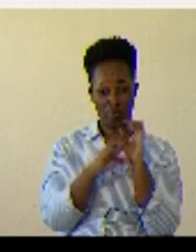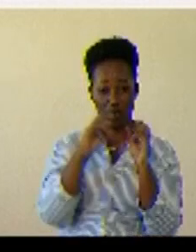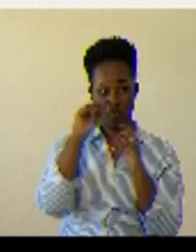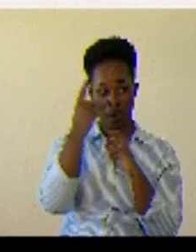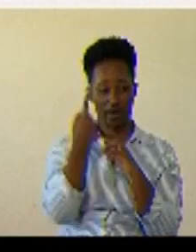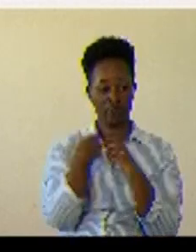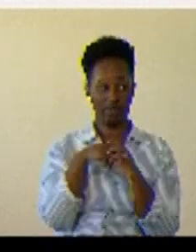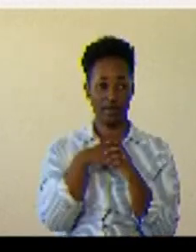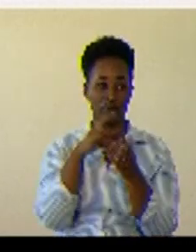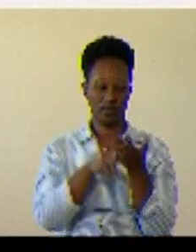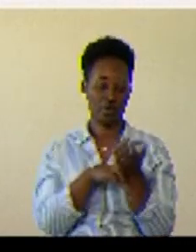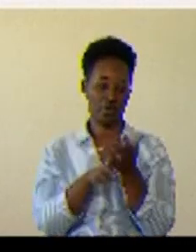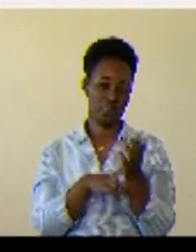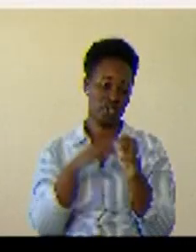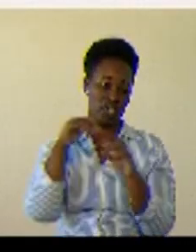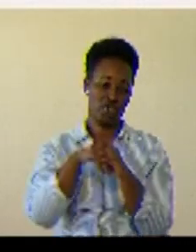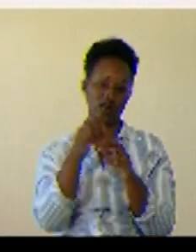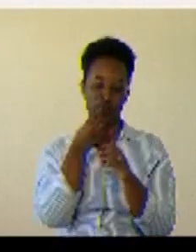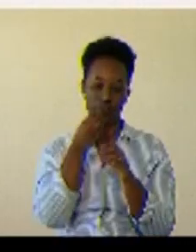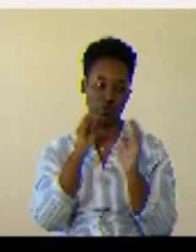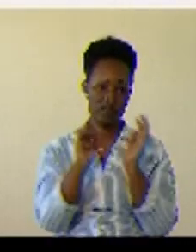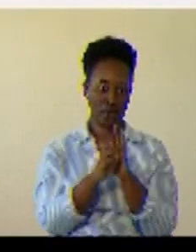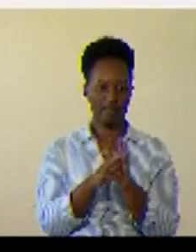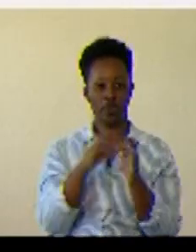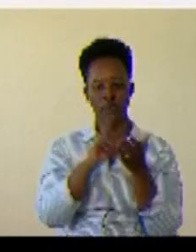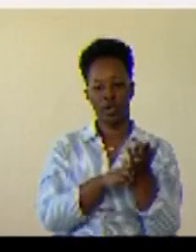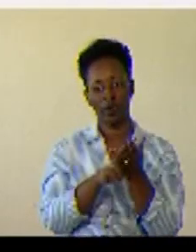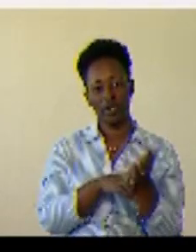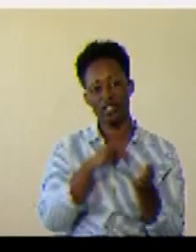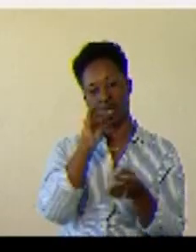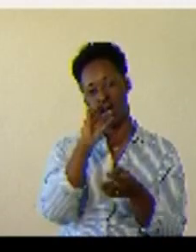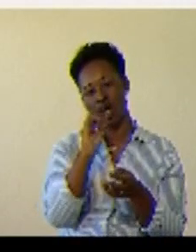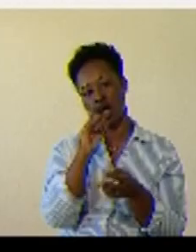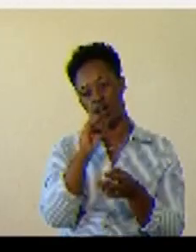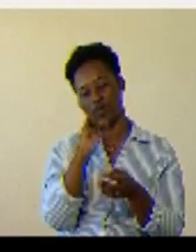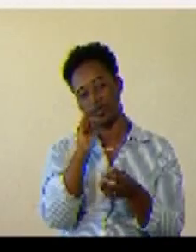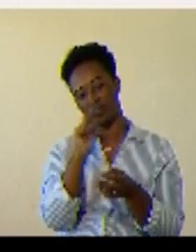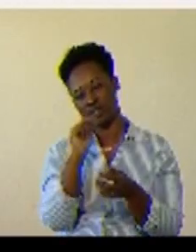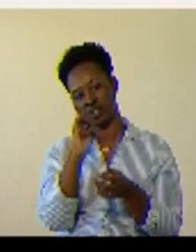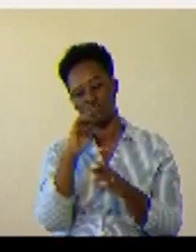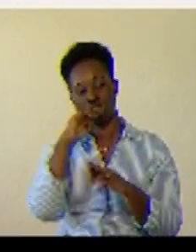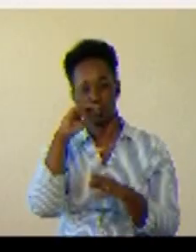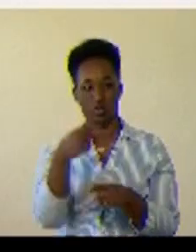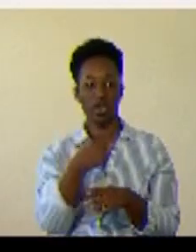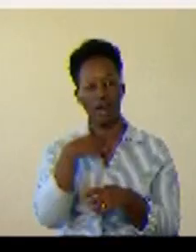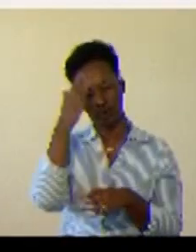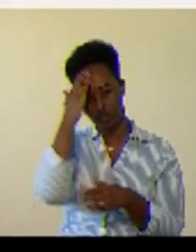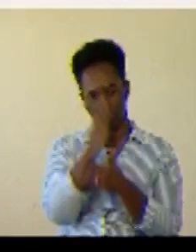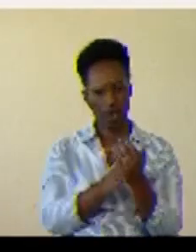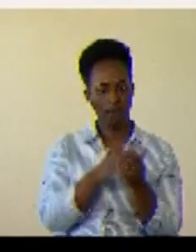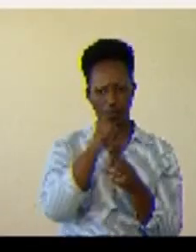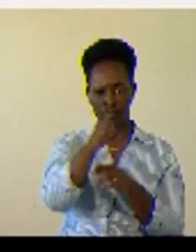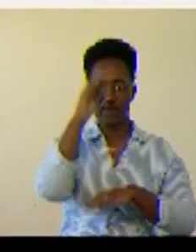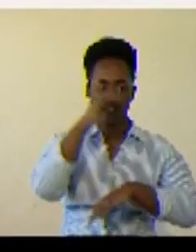the presence of starch in a food sample is the iodine solution. Student, I know some of you've never seen